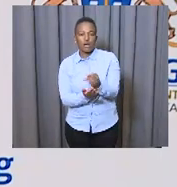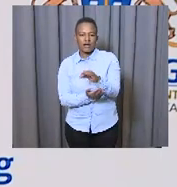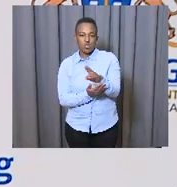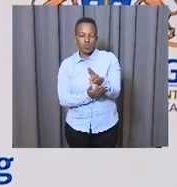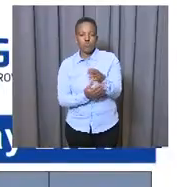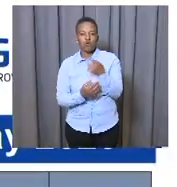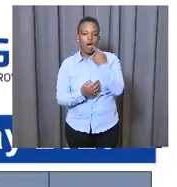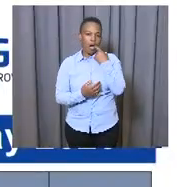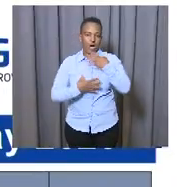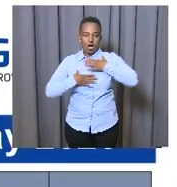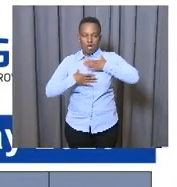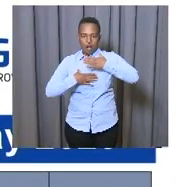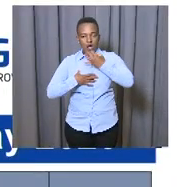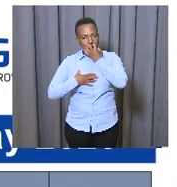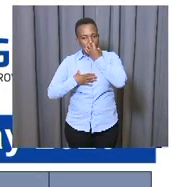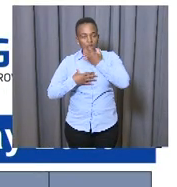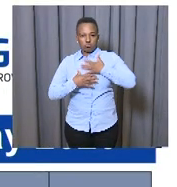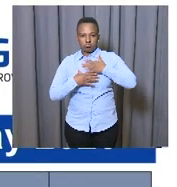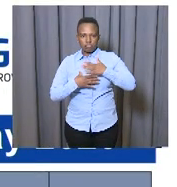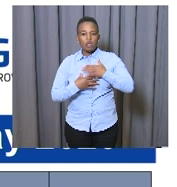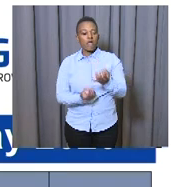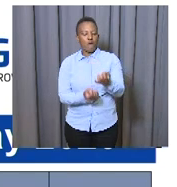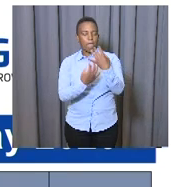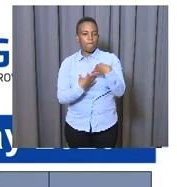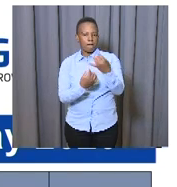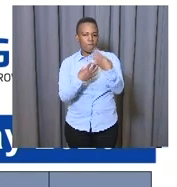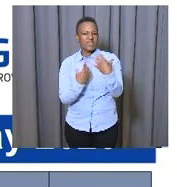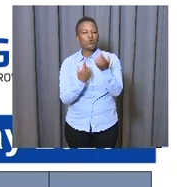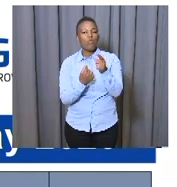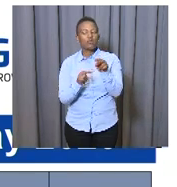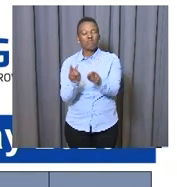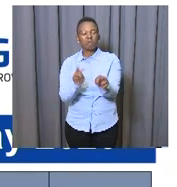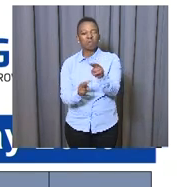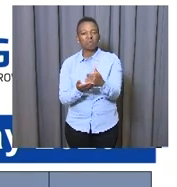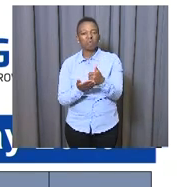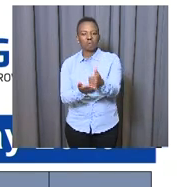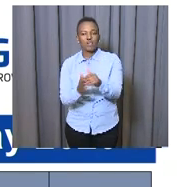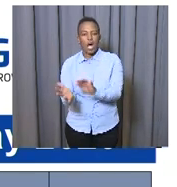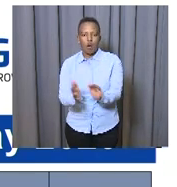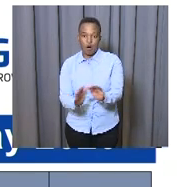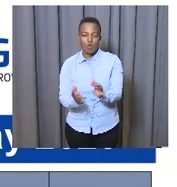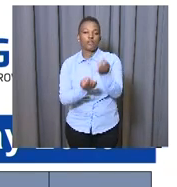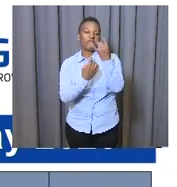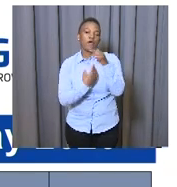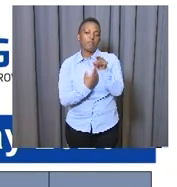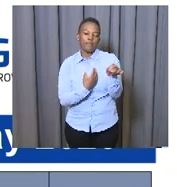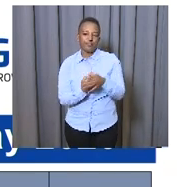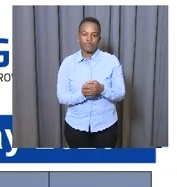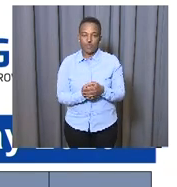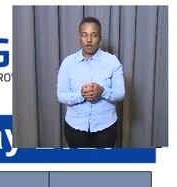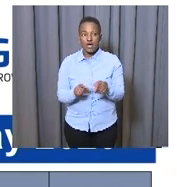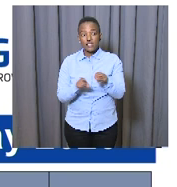care. That's something that we look at very closely. The breakdown of that you would see. Since the